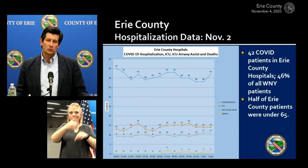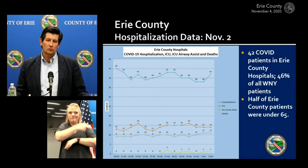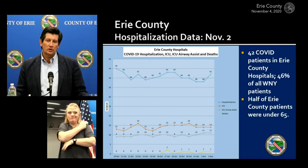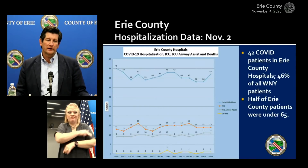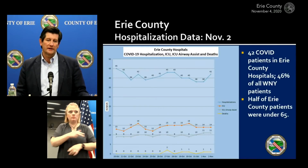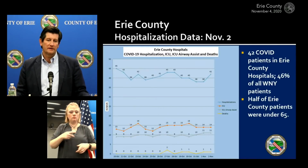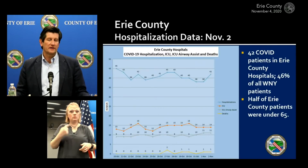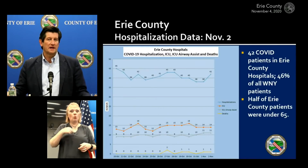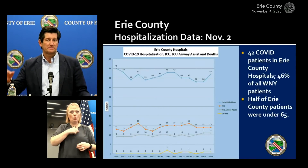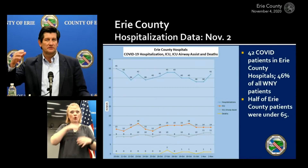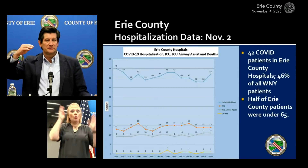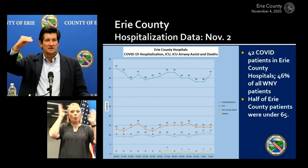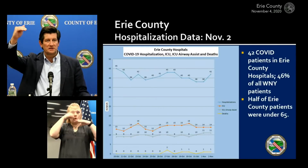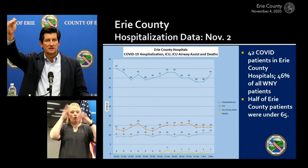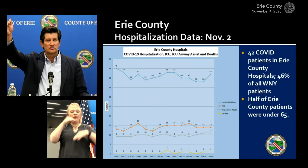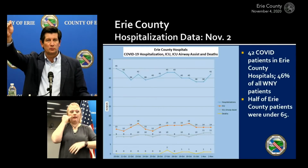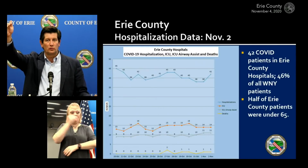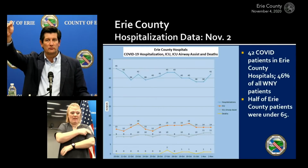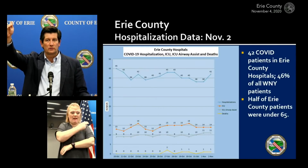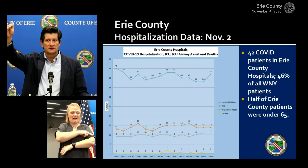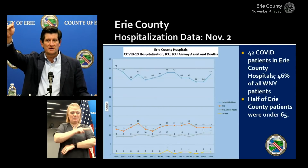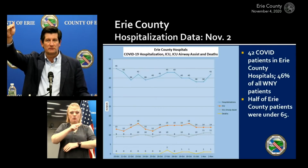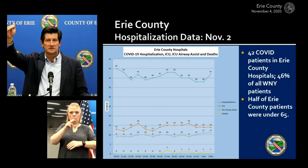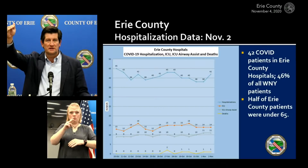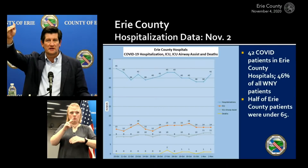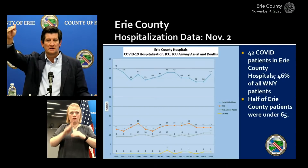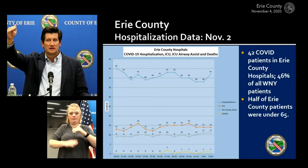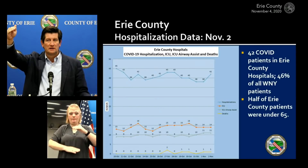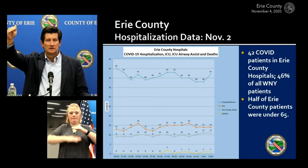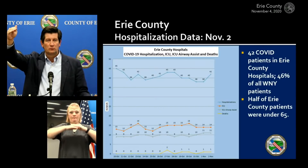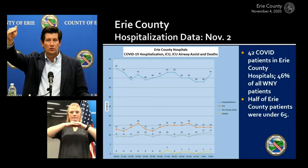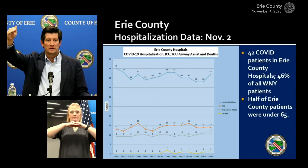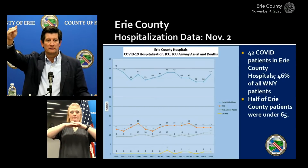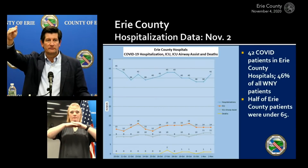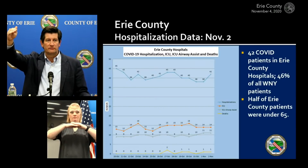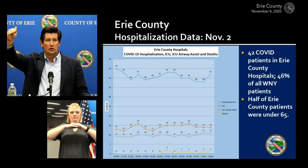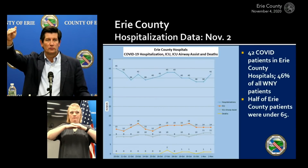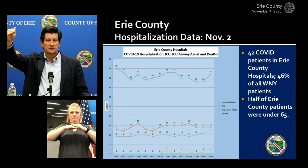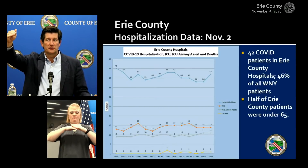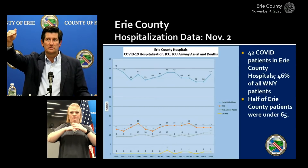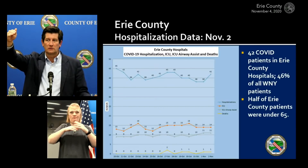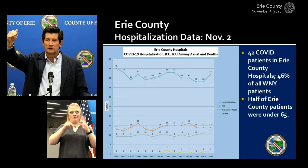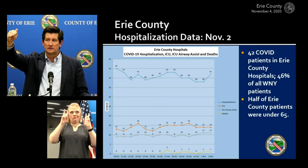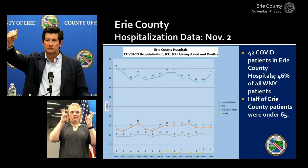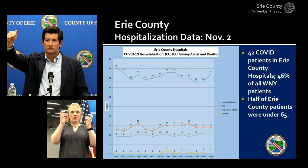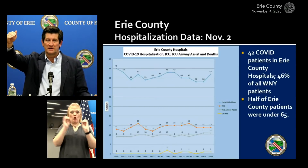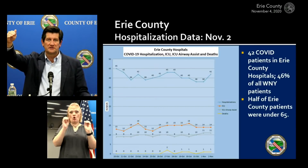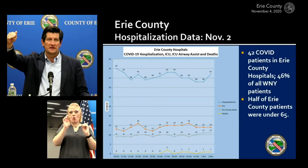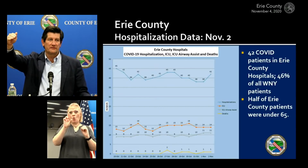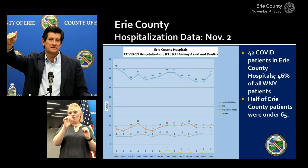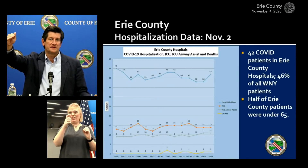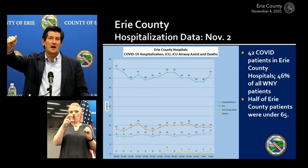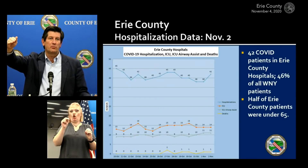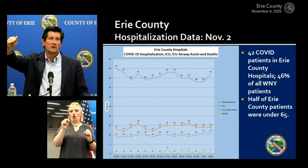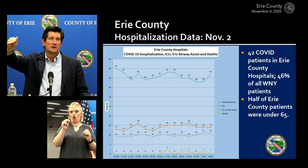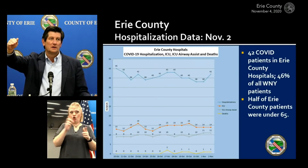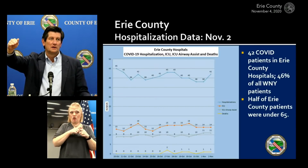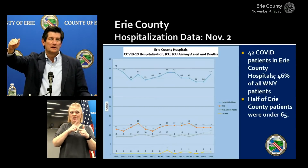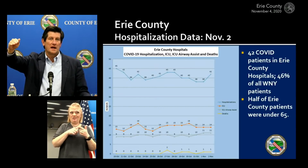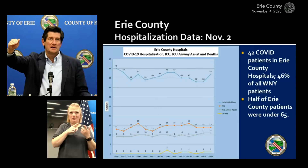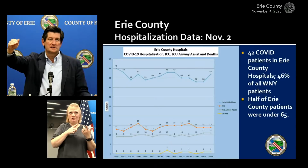We're worried that if the hospitalization gets to a point where we start reaching that point of no return, where we basically have to